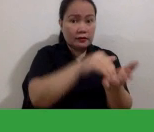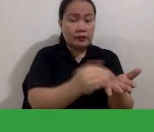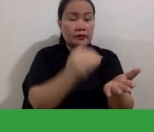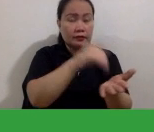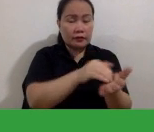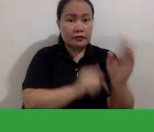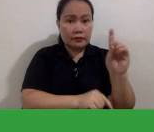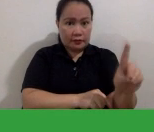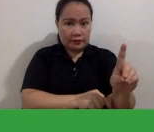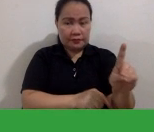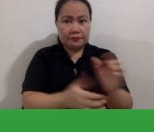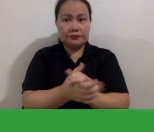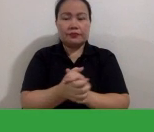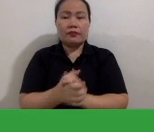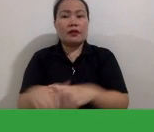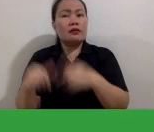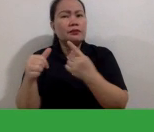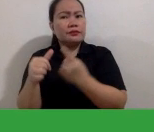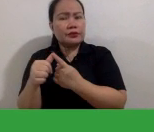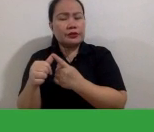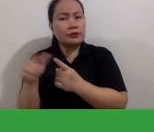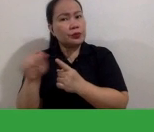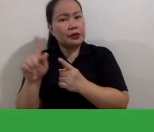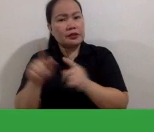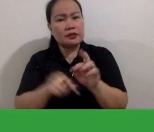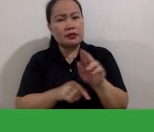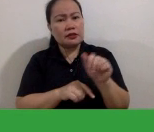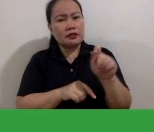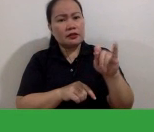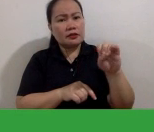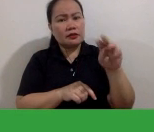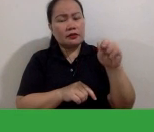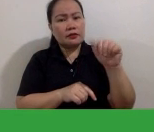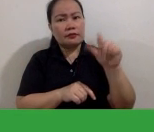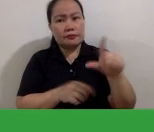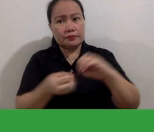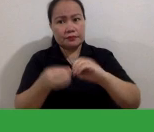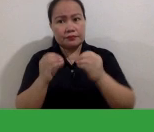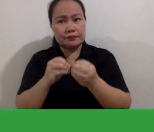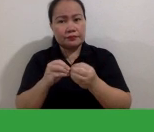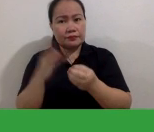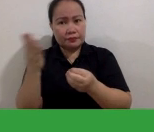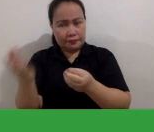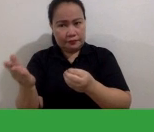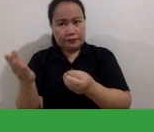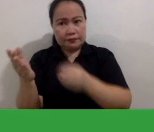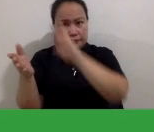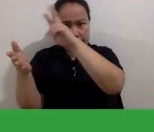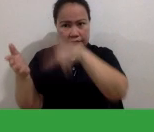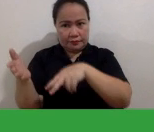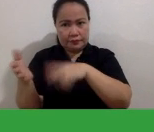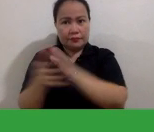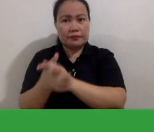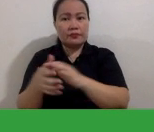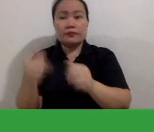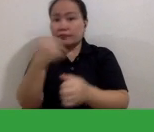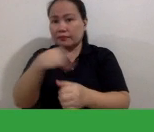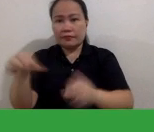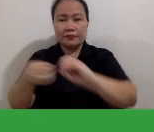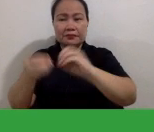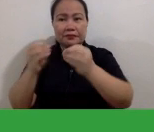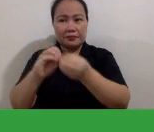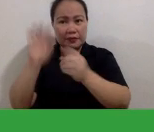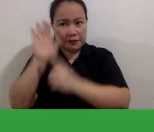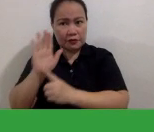numbers. So first, what is a rational number? So a rational number is any number that can